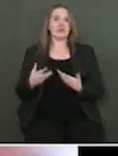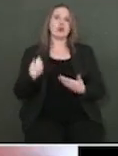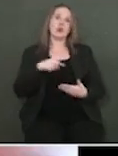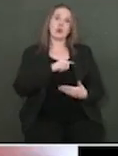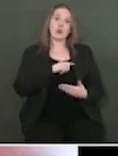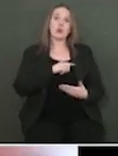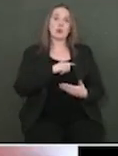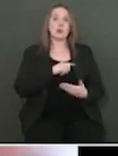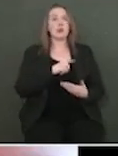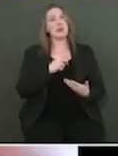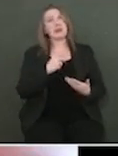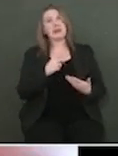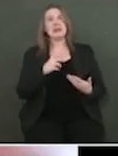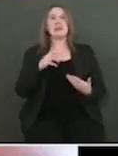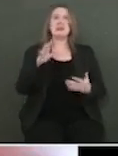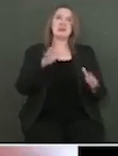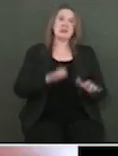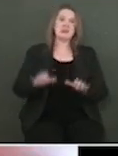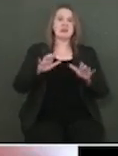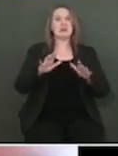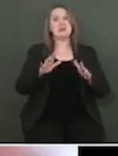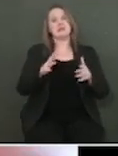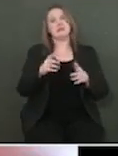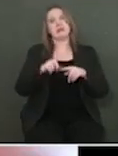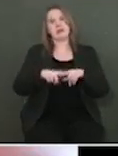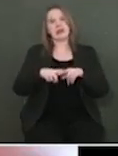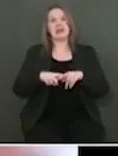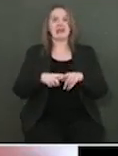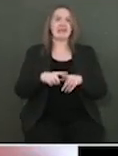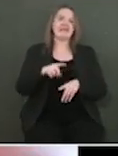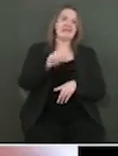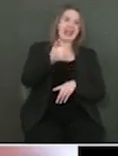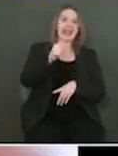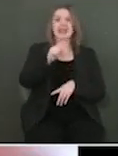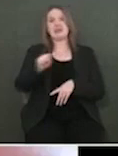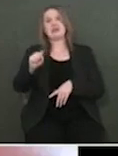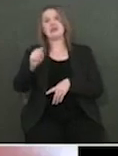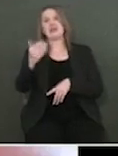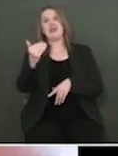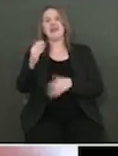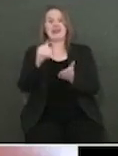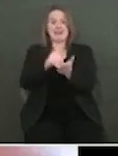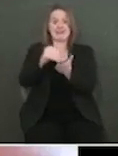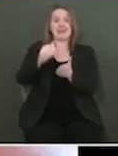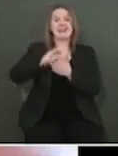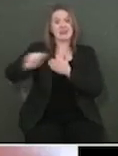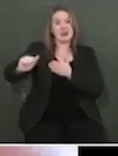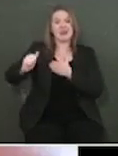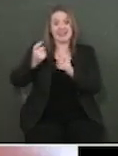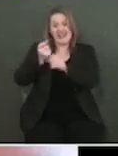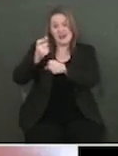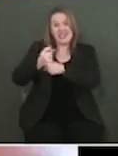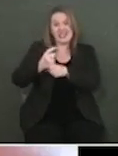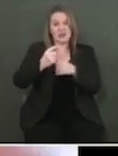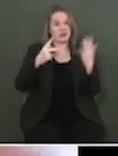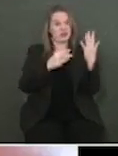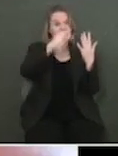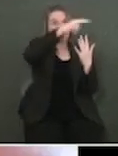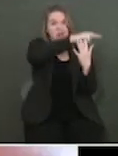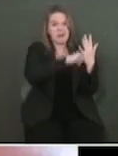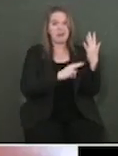proactively, to the tune of, just depending on the year, $10, $15 million a year I spend on tree trimming in a good year.